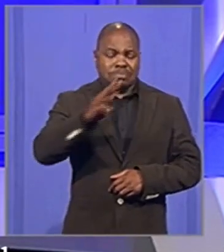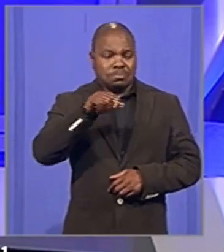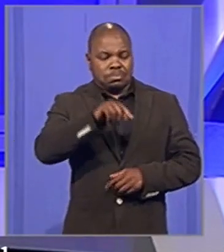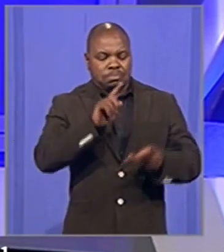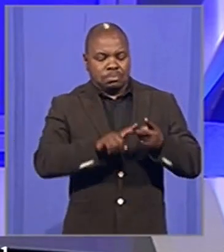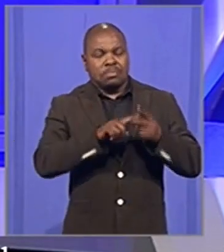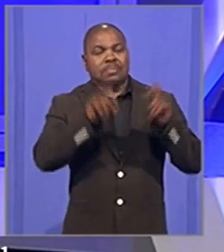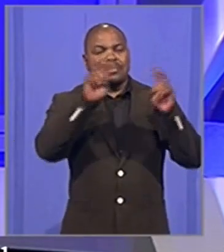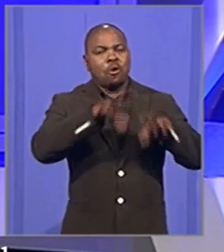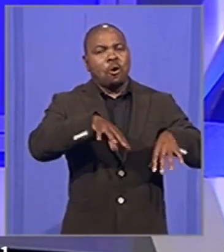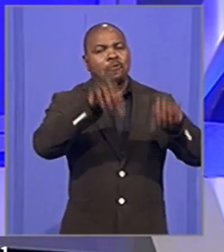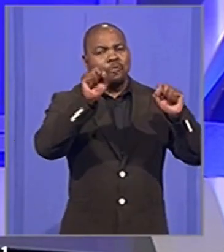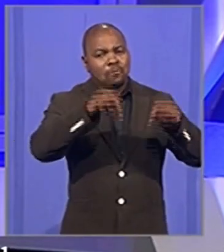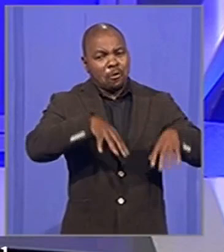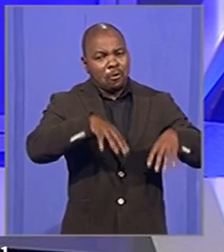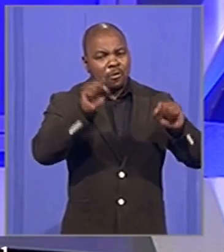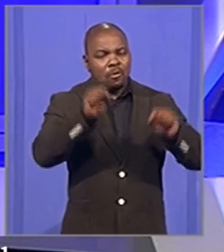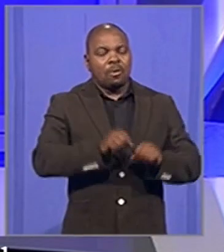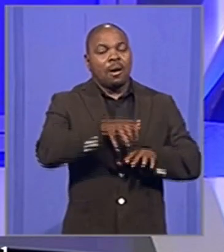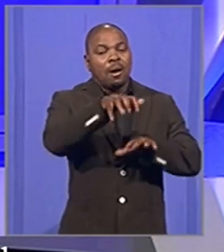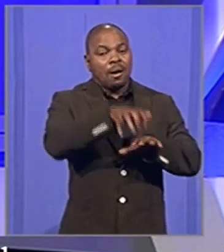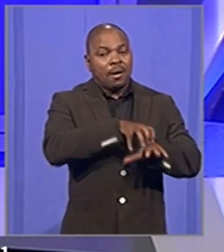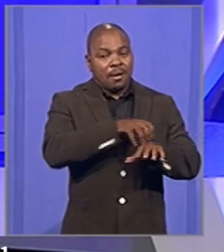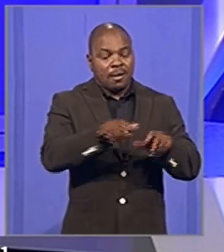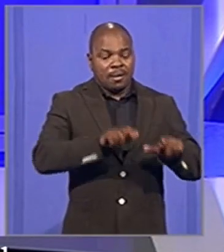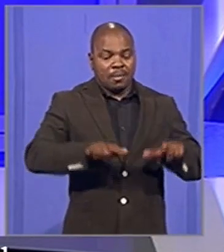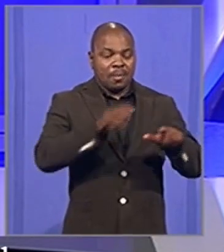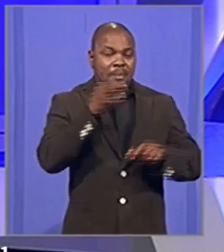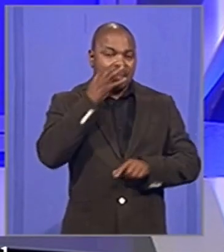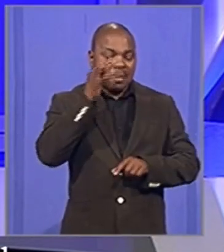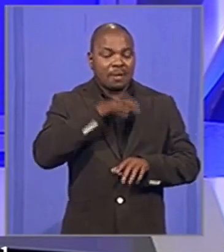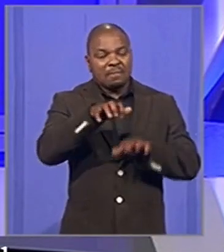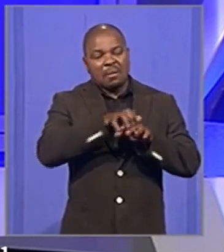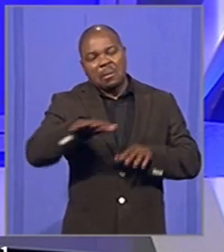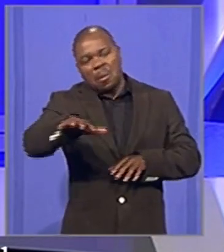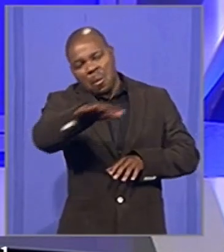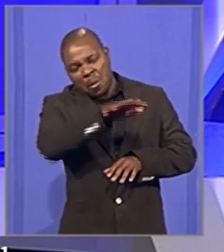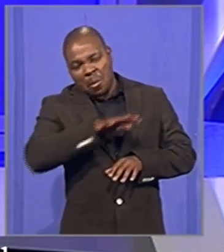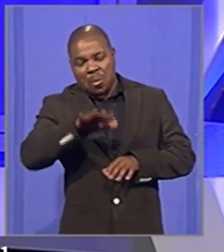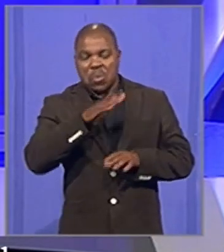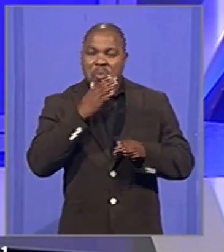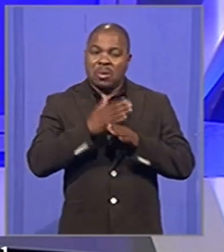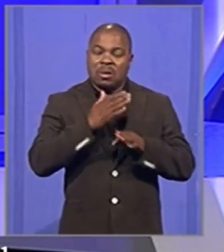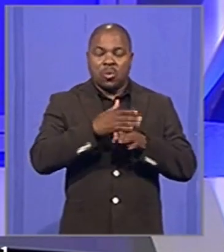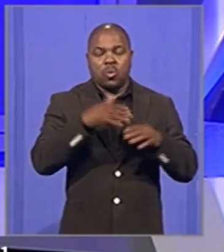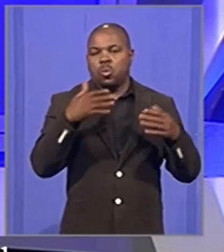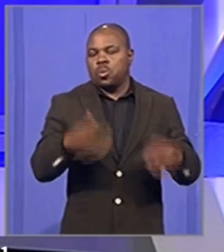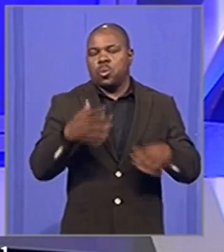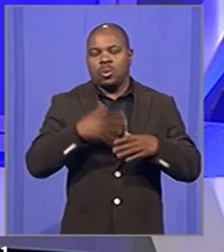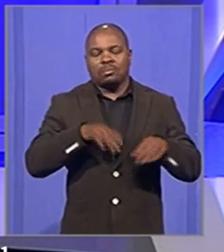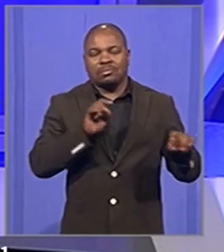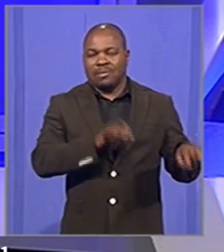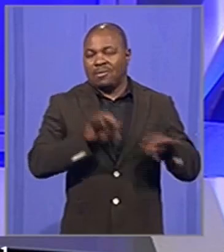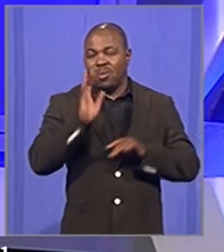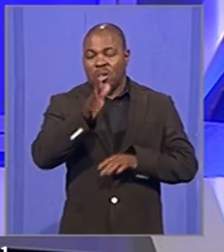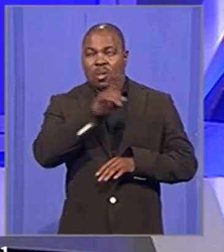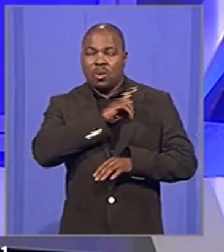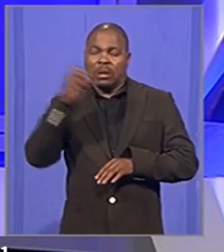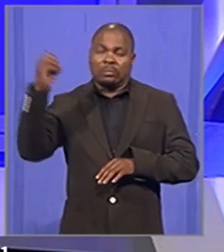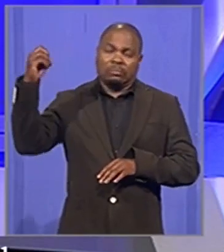ga tlamelo ya motlakase. Agri Limpopo ya re lephata la temothuo lotlhe le tlile go utlwalelwa ke manokonoko a mogote